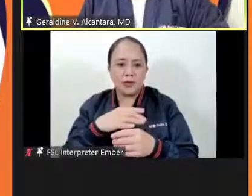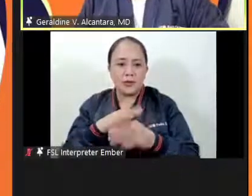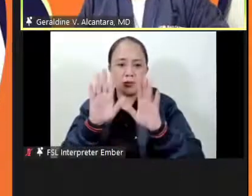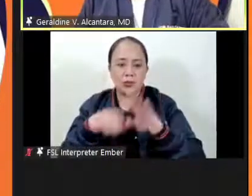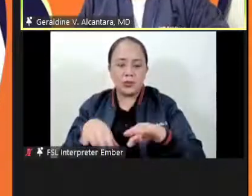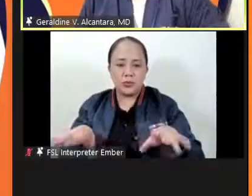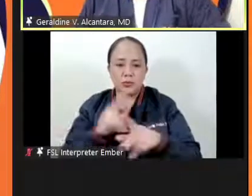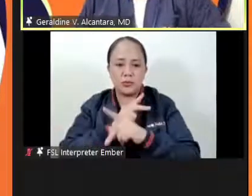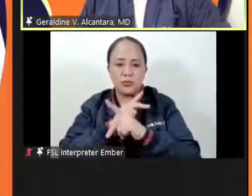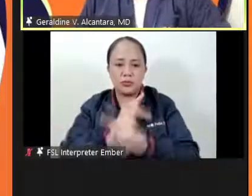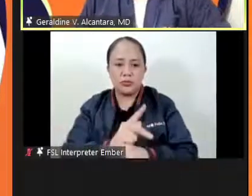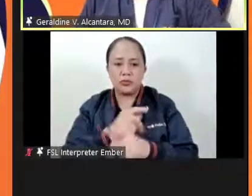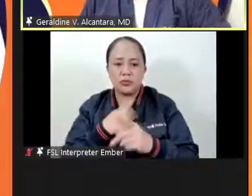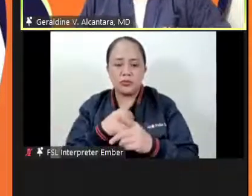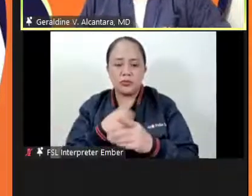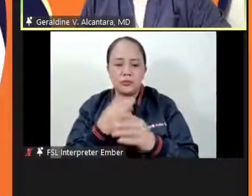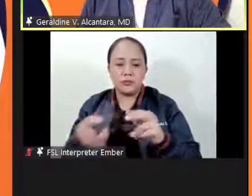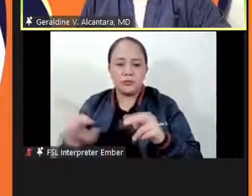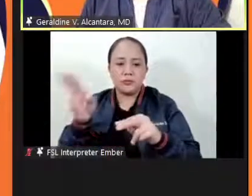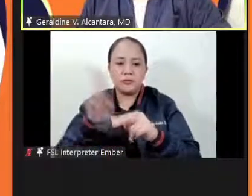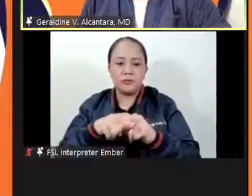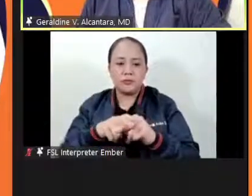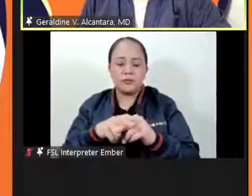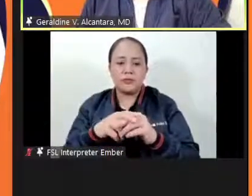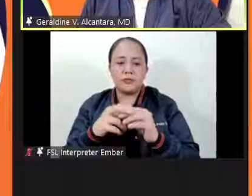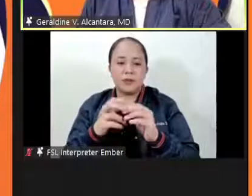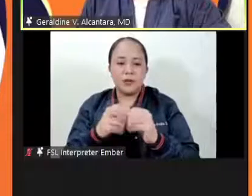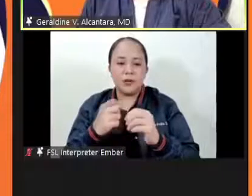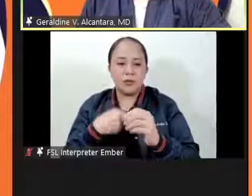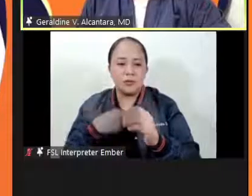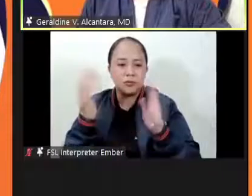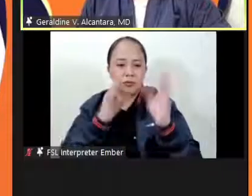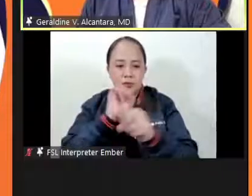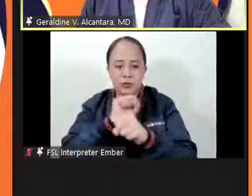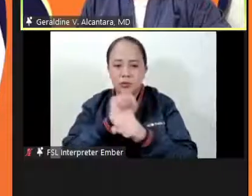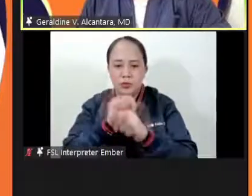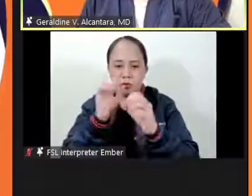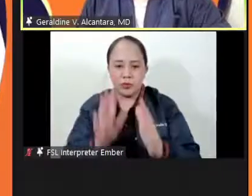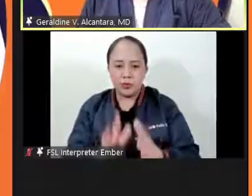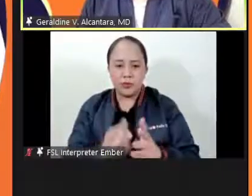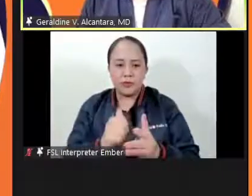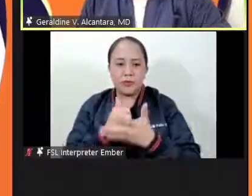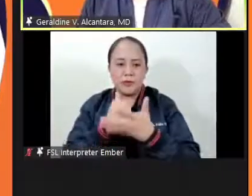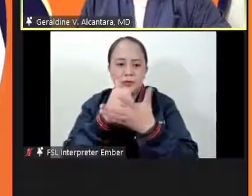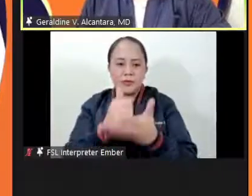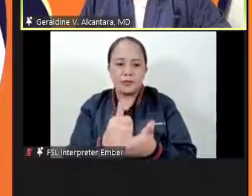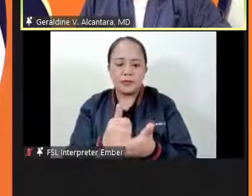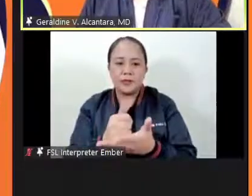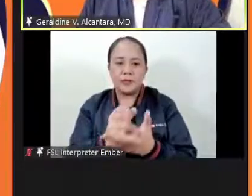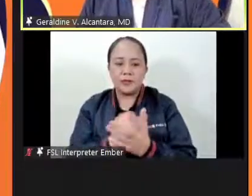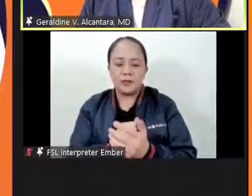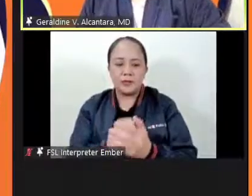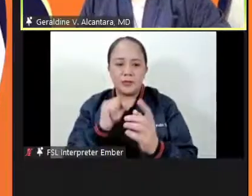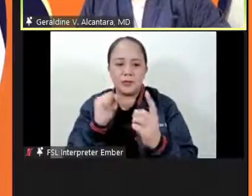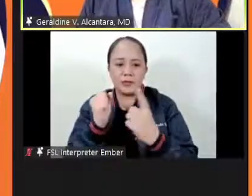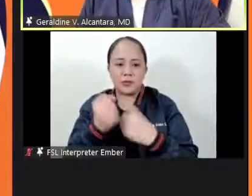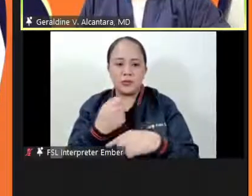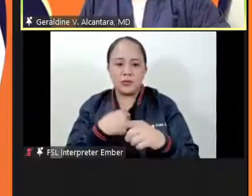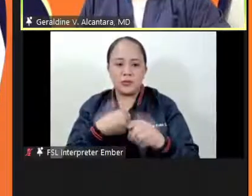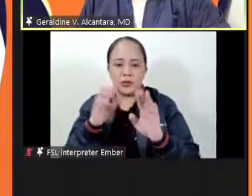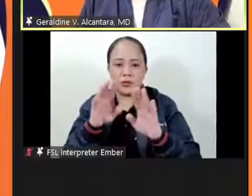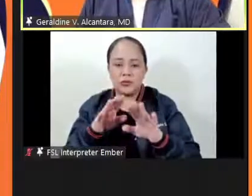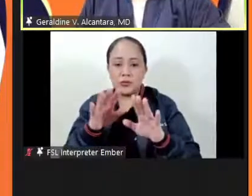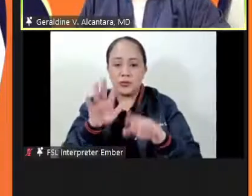children protection increases the capacity of frontliners to respond to cases of